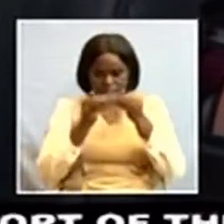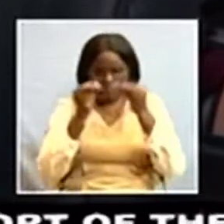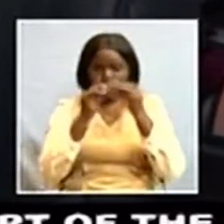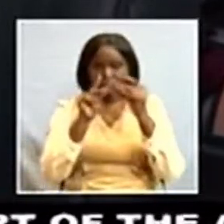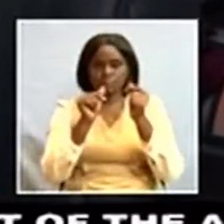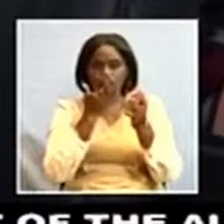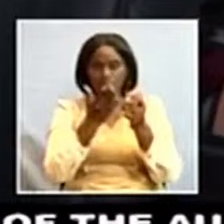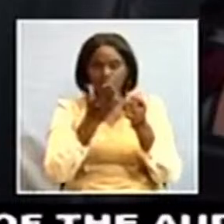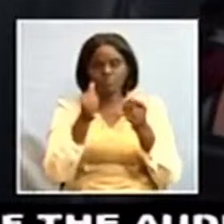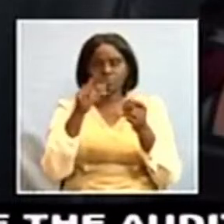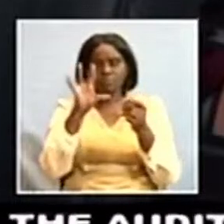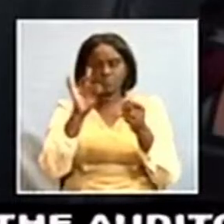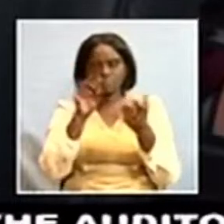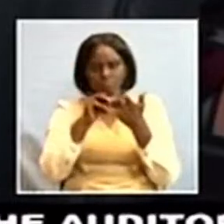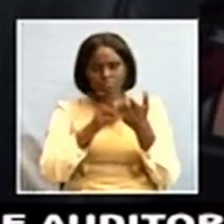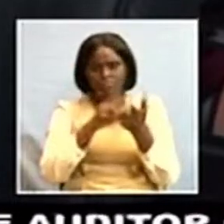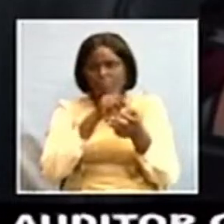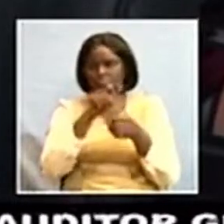to